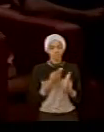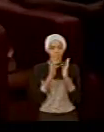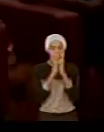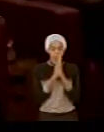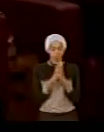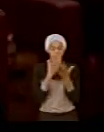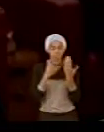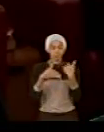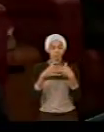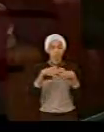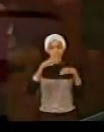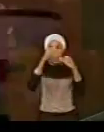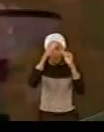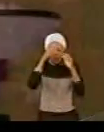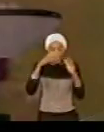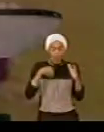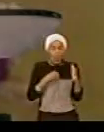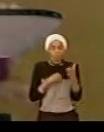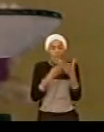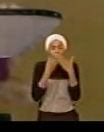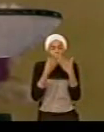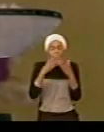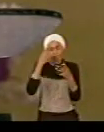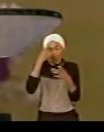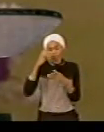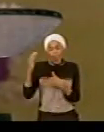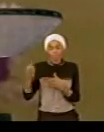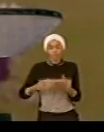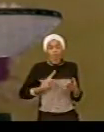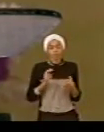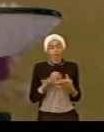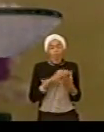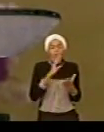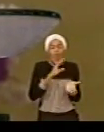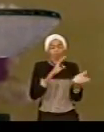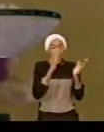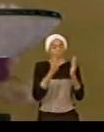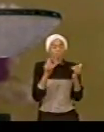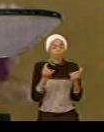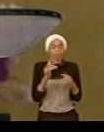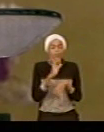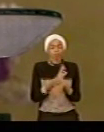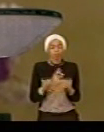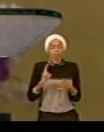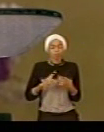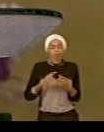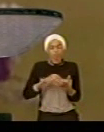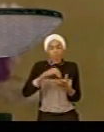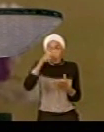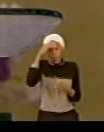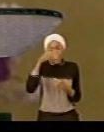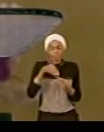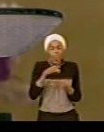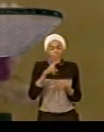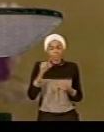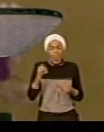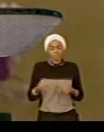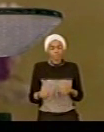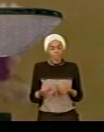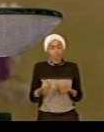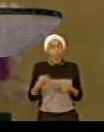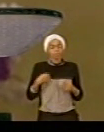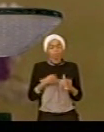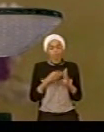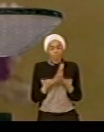Our Heavenly Father, we thank you for bringing us into your presence this evening to learn at your feet. Lord, we pray as we worship